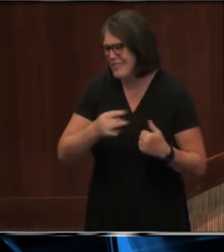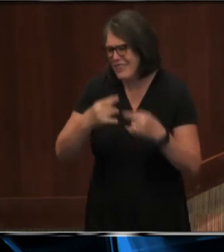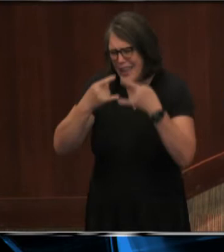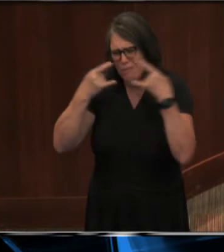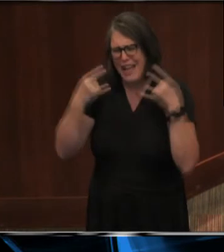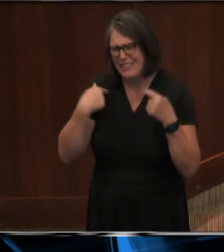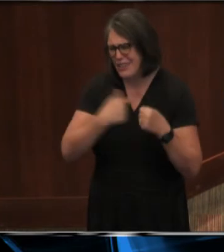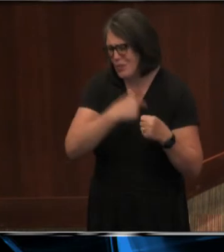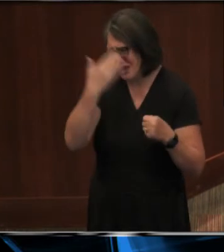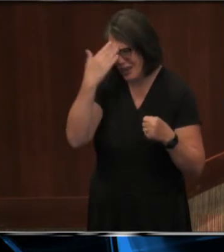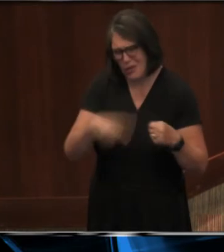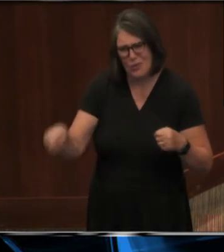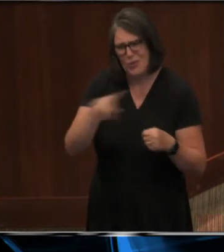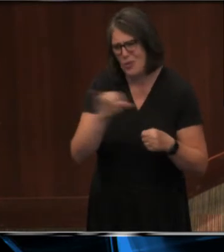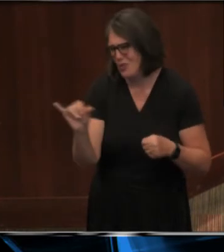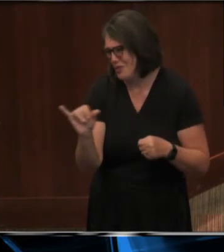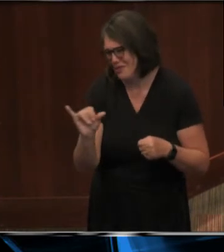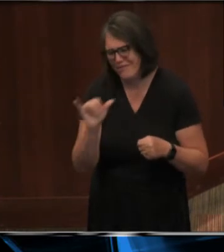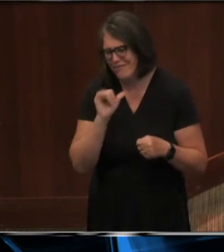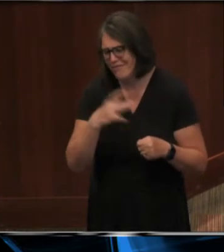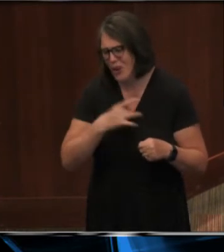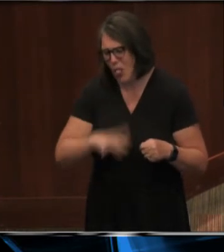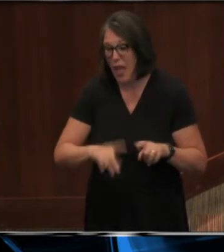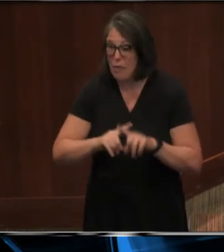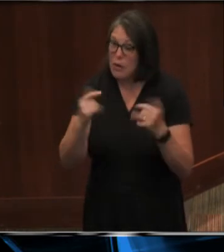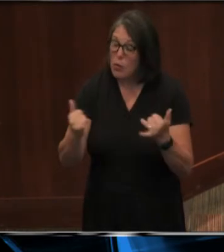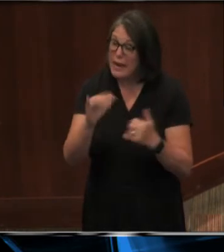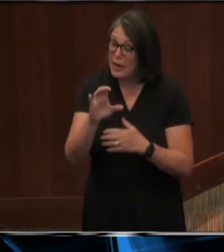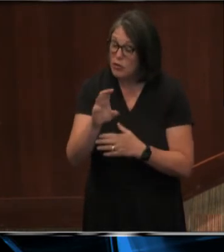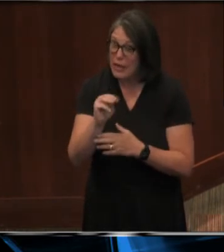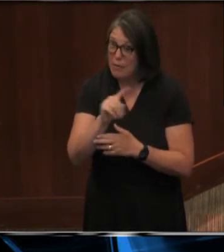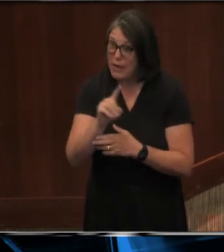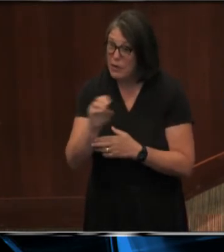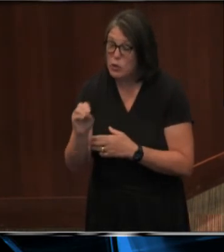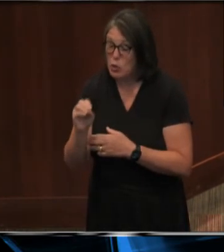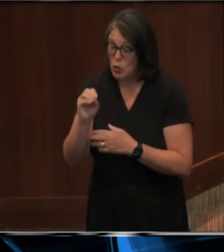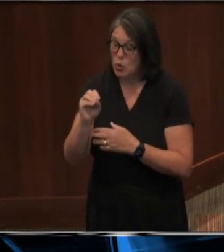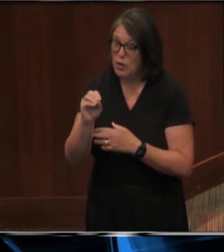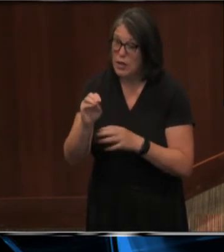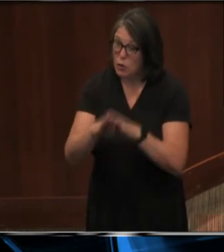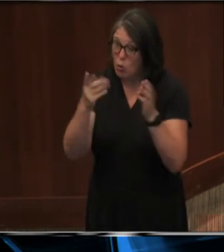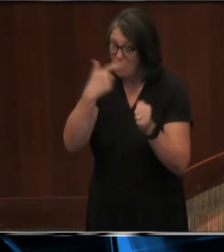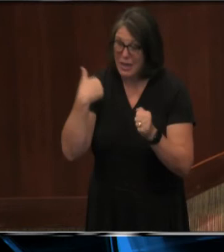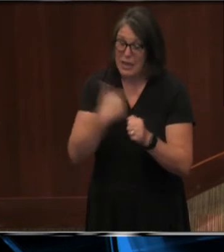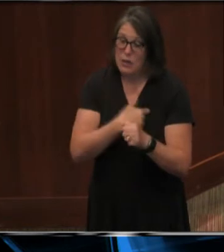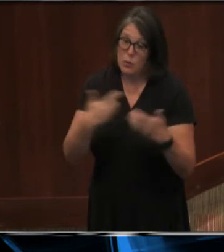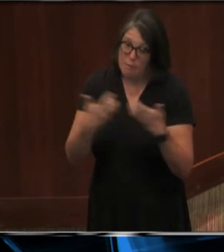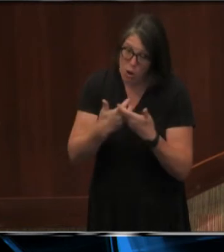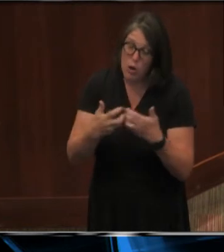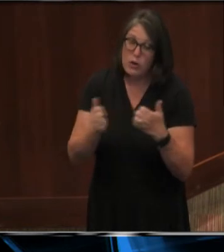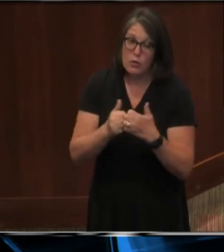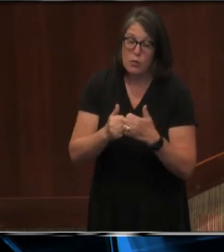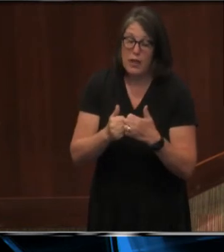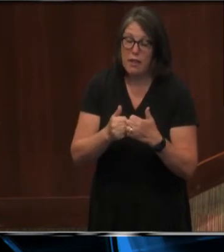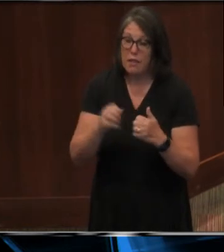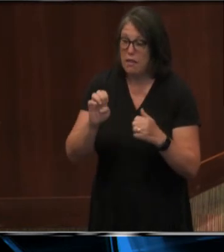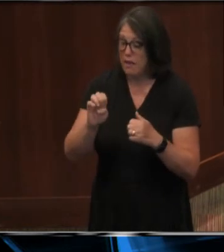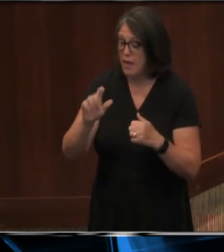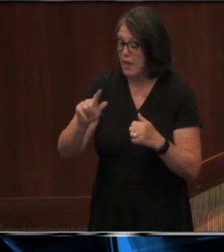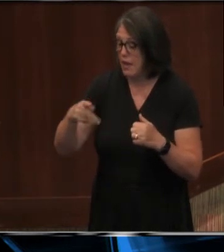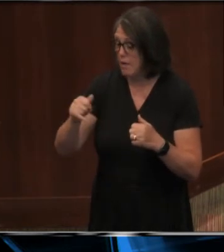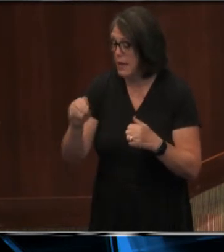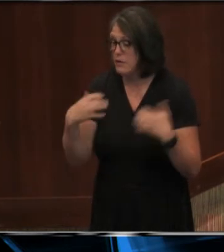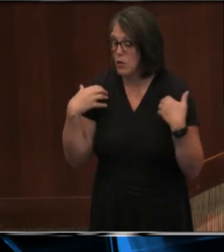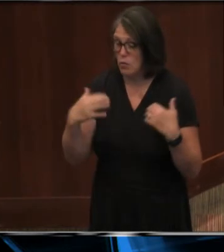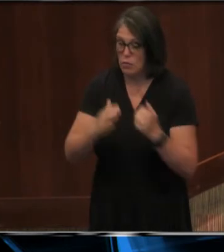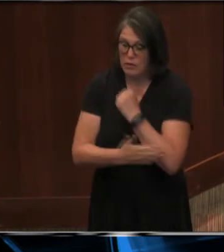of you don't either. But right now, the Cheyenne Mountain Zoo is open because we partner with El Paso County Health, and we need to keep the infection numbers